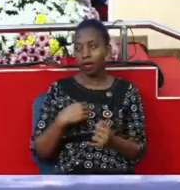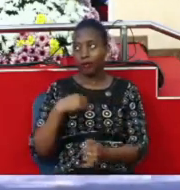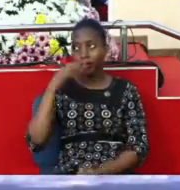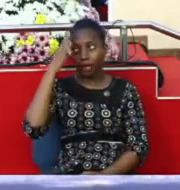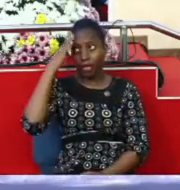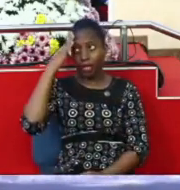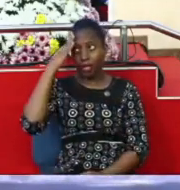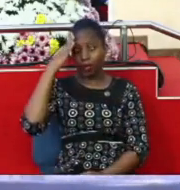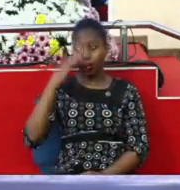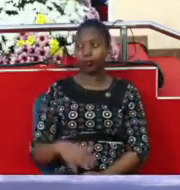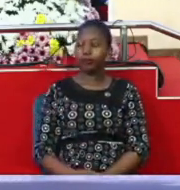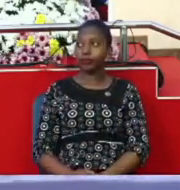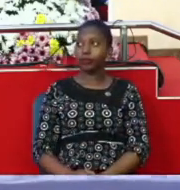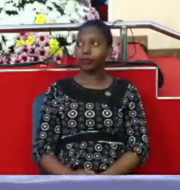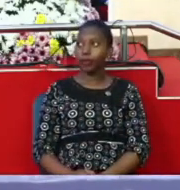I know it.